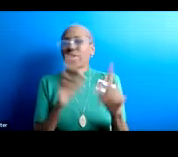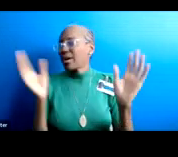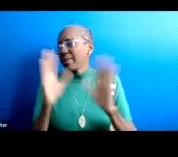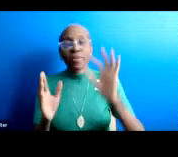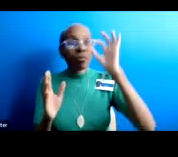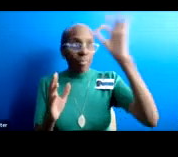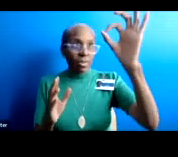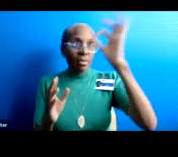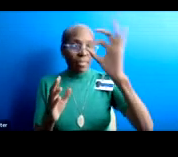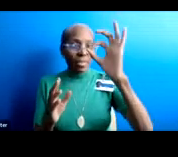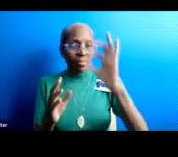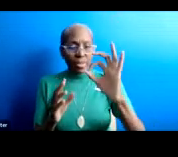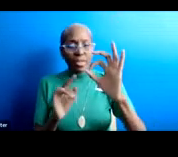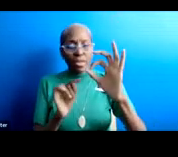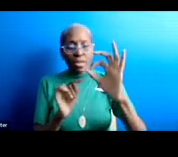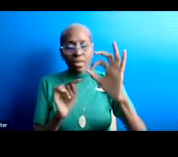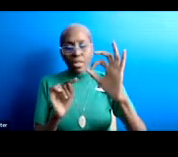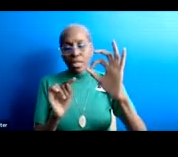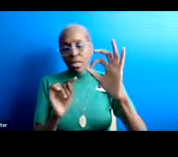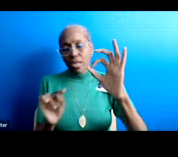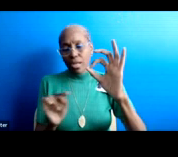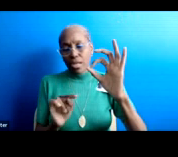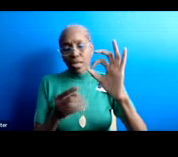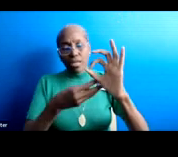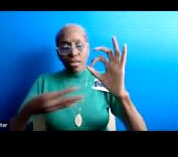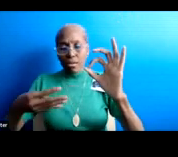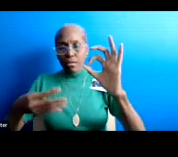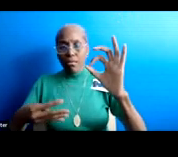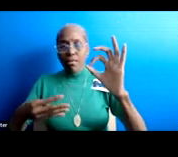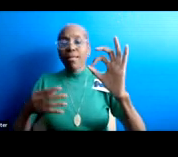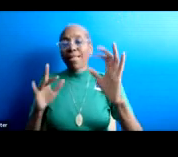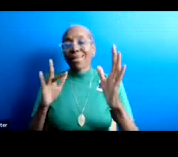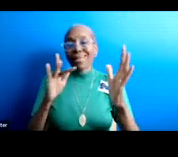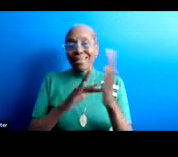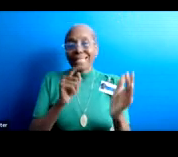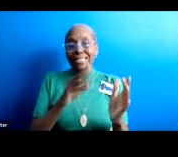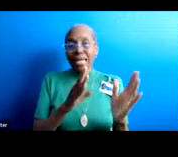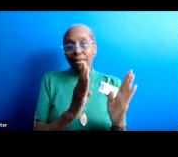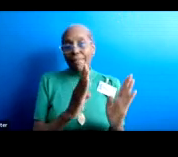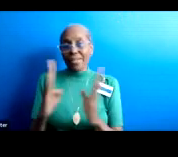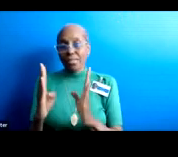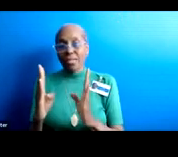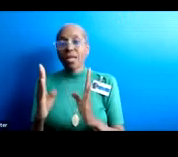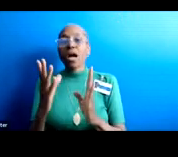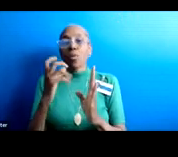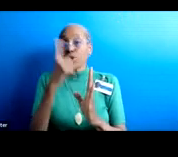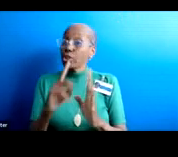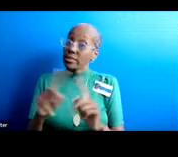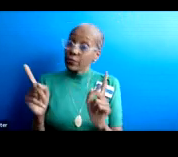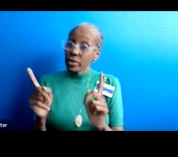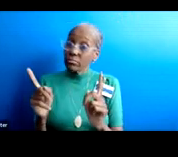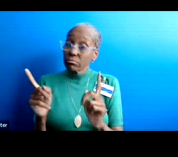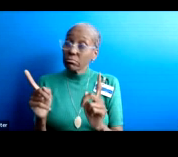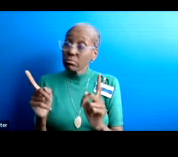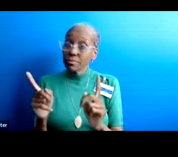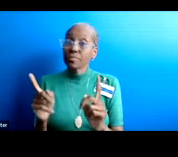bulleted list, but then I had a sub list or sort of like a tab indented section, and I wanted it to look different.